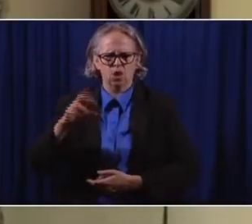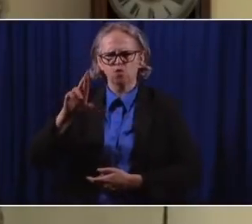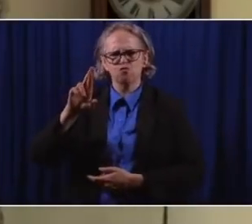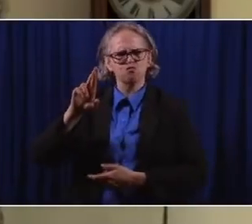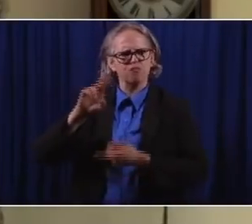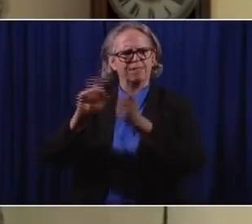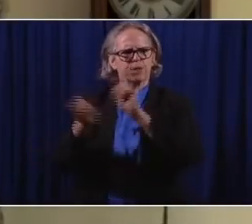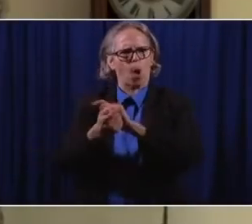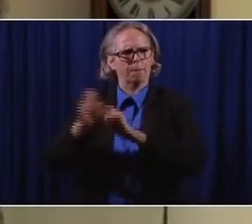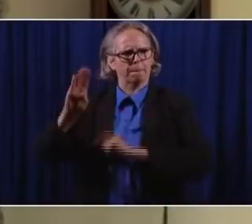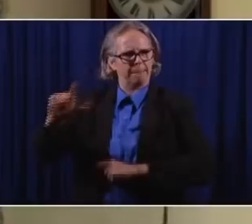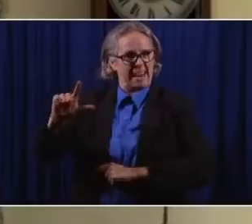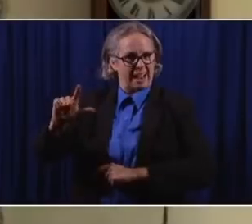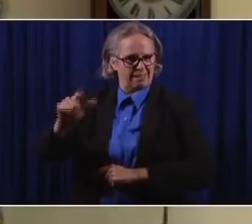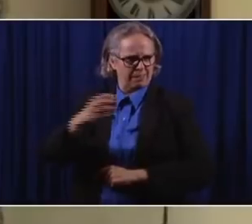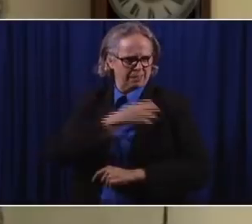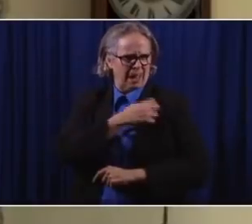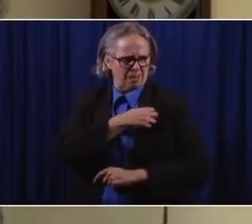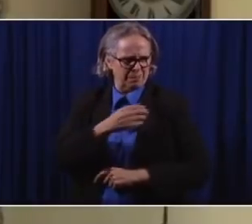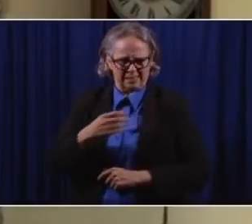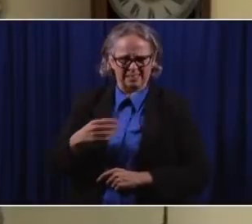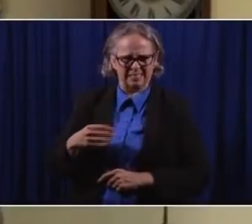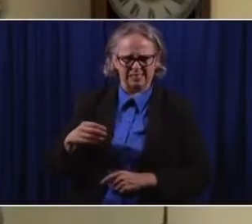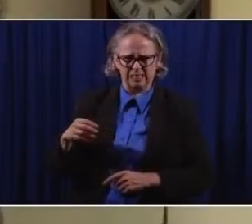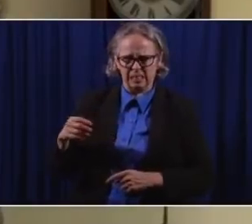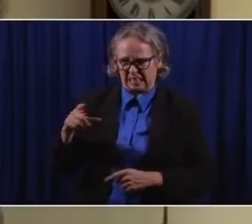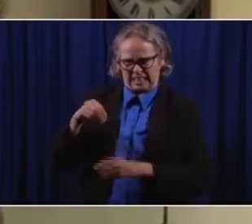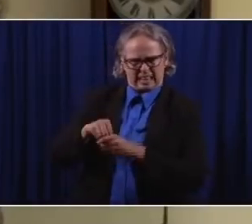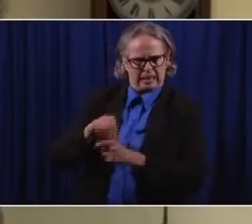in the legislature. We've been talking a lot with legislators about